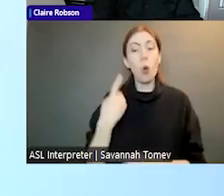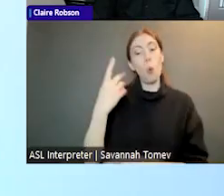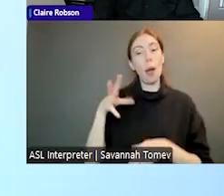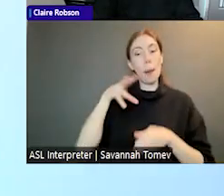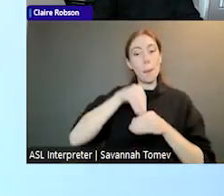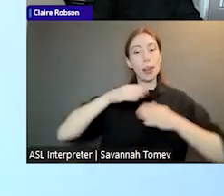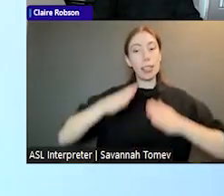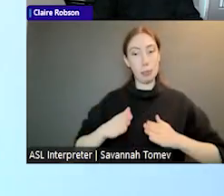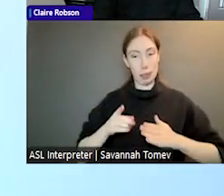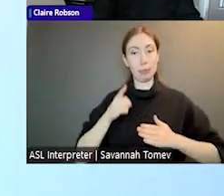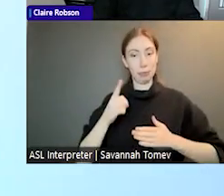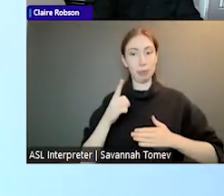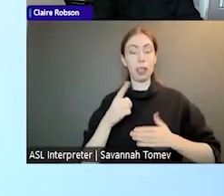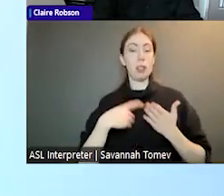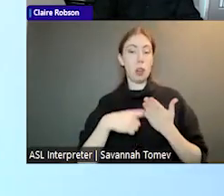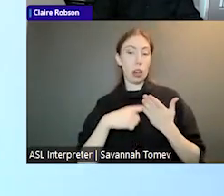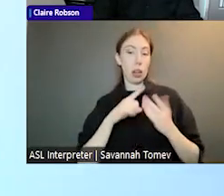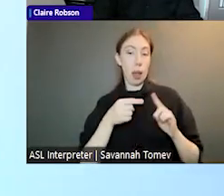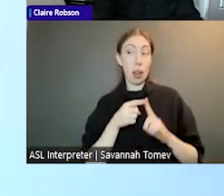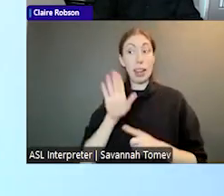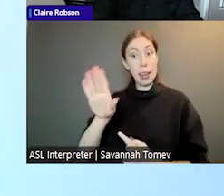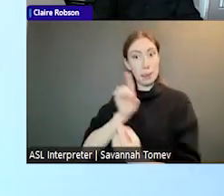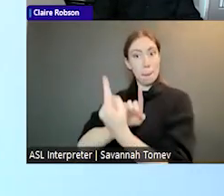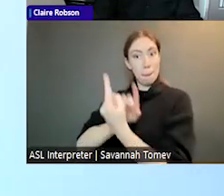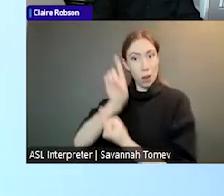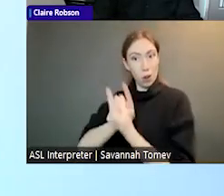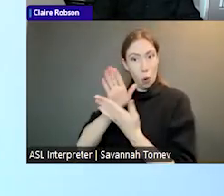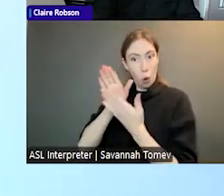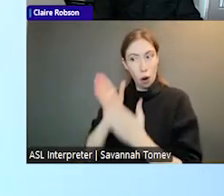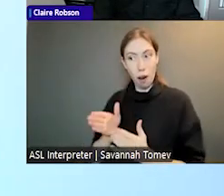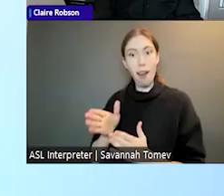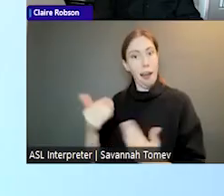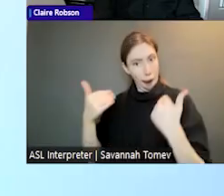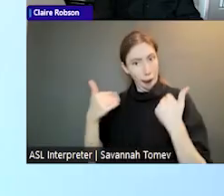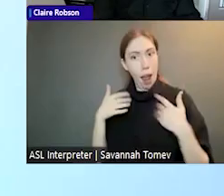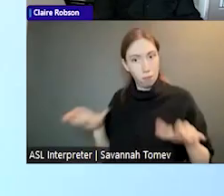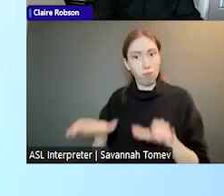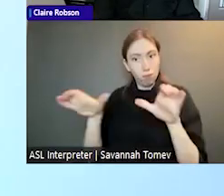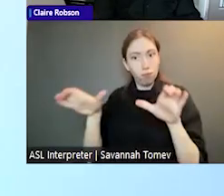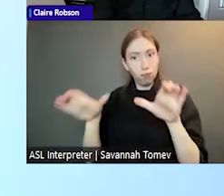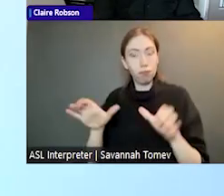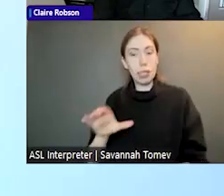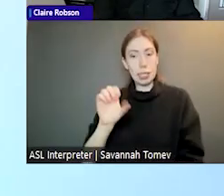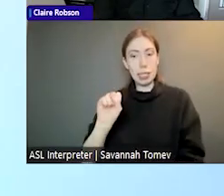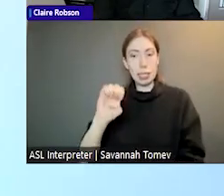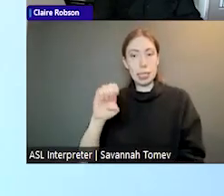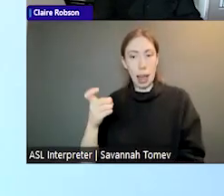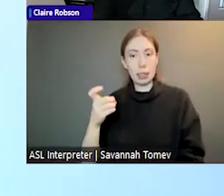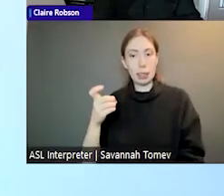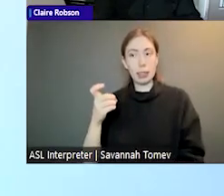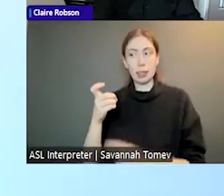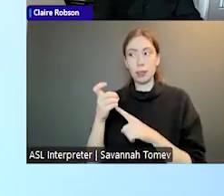he had sex with when he was young. And, you know, we have to broaden our hearts